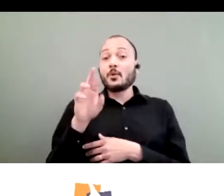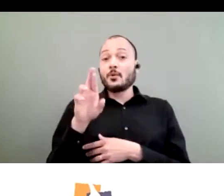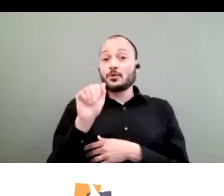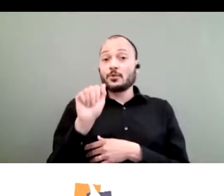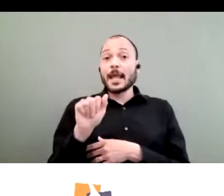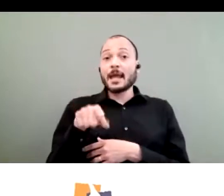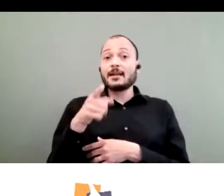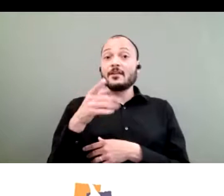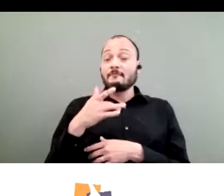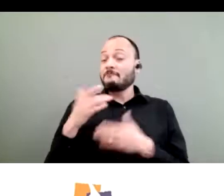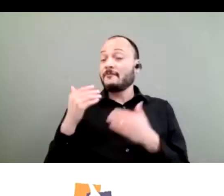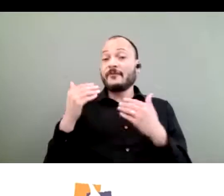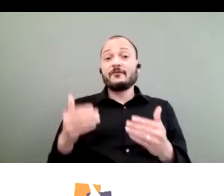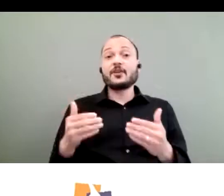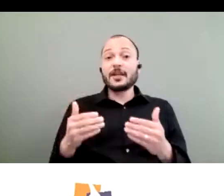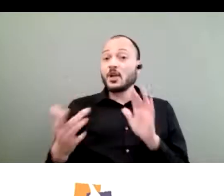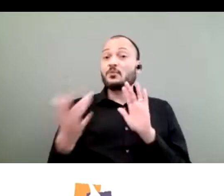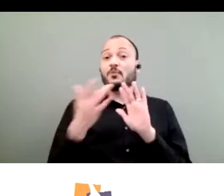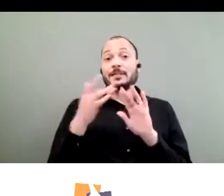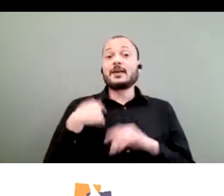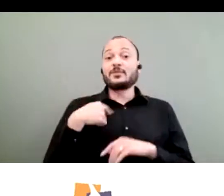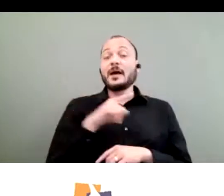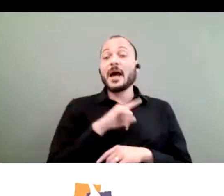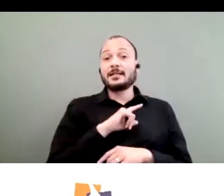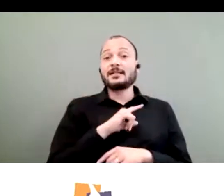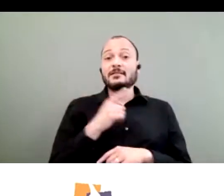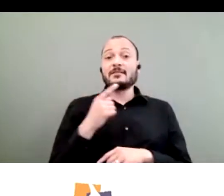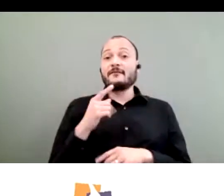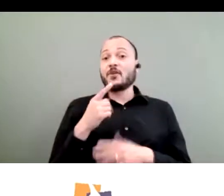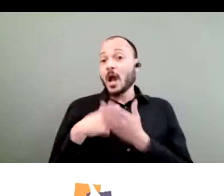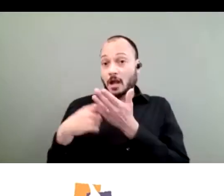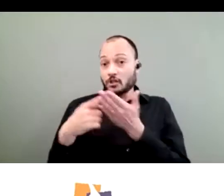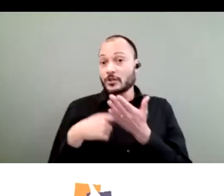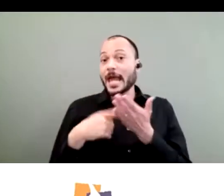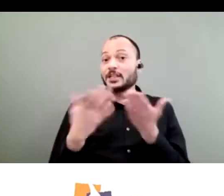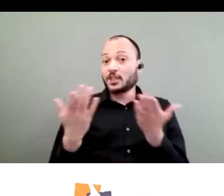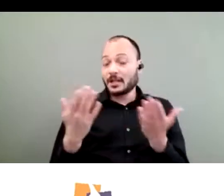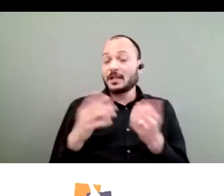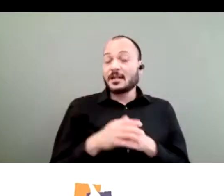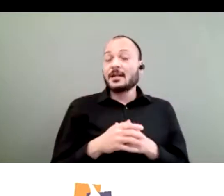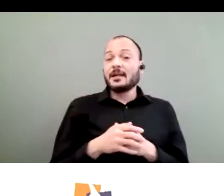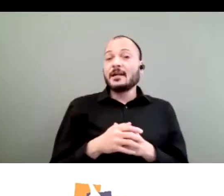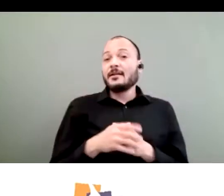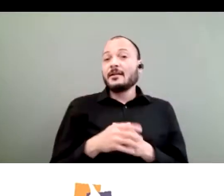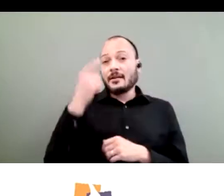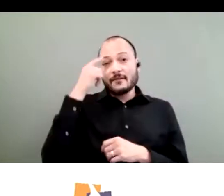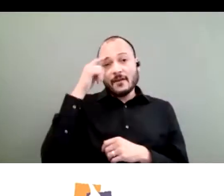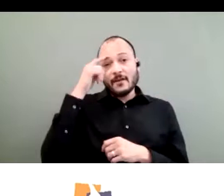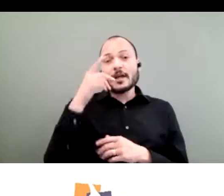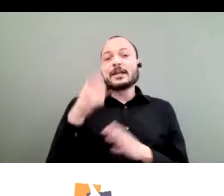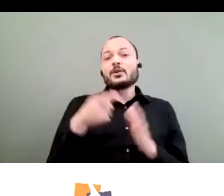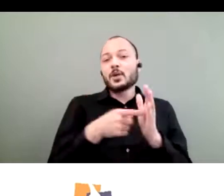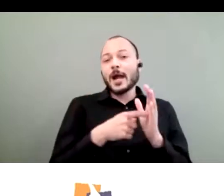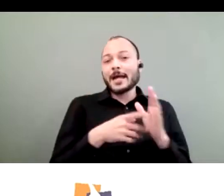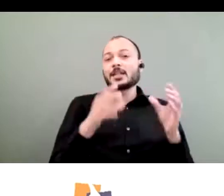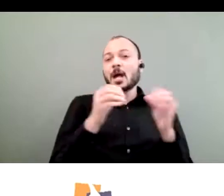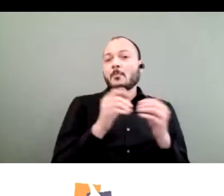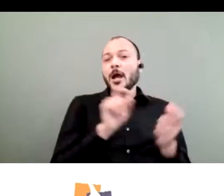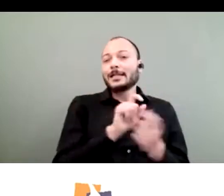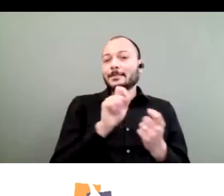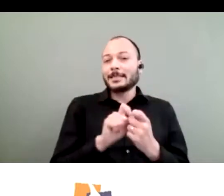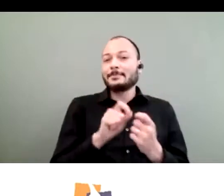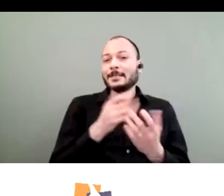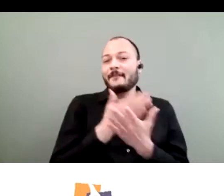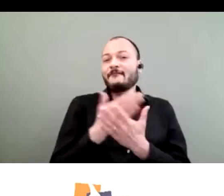feel free to reach out to us for a consultation, since it requires a little bit more specific facts